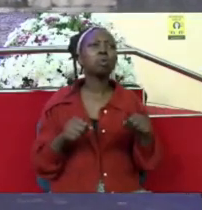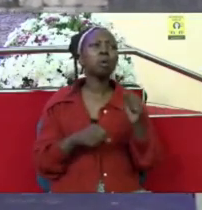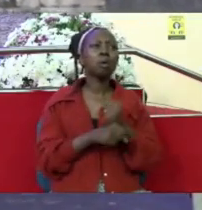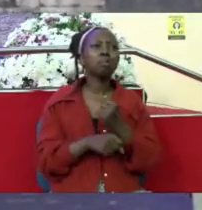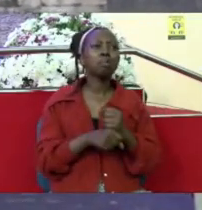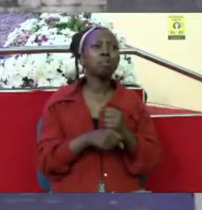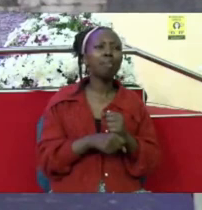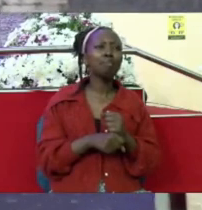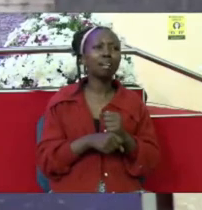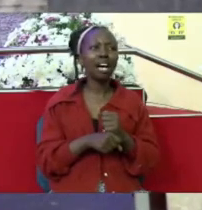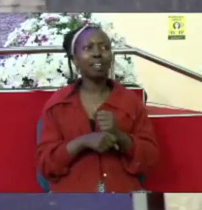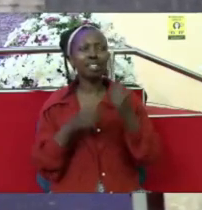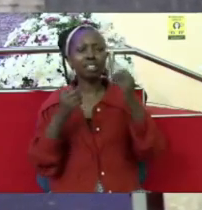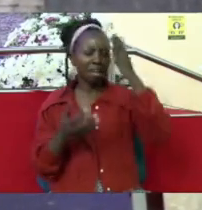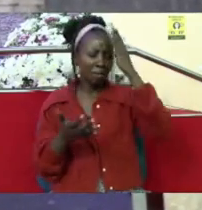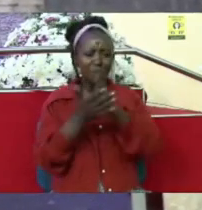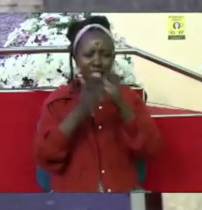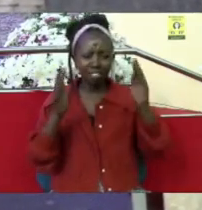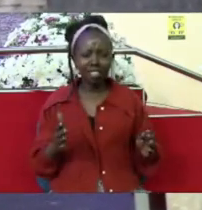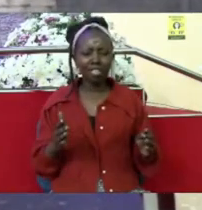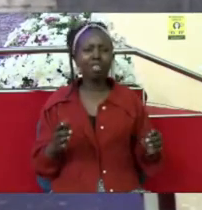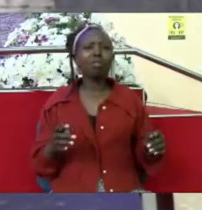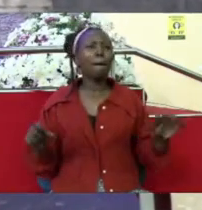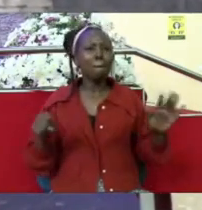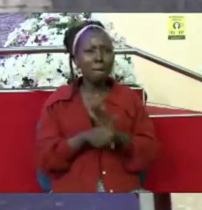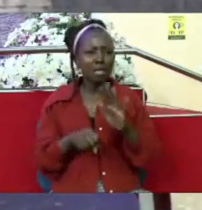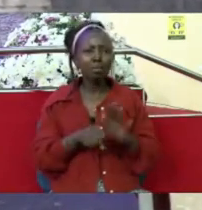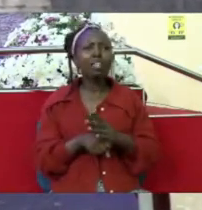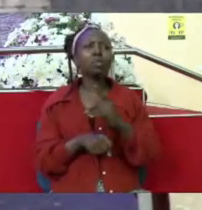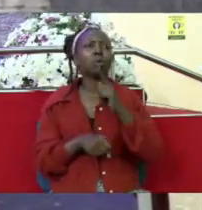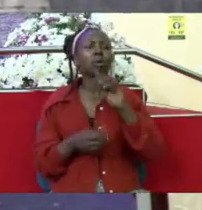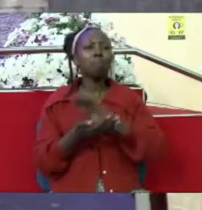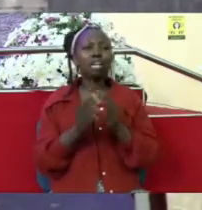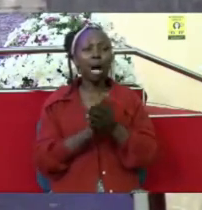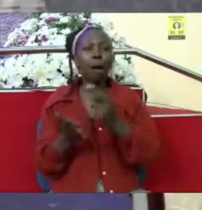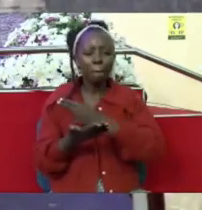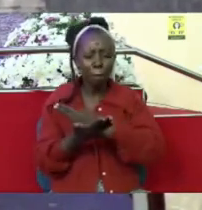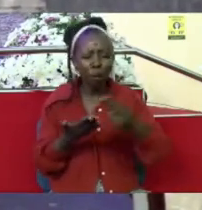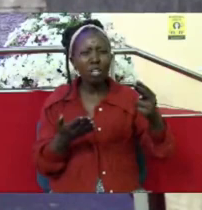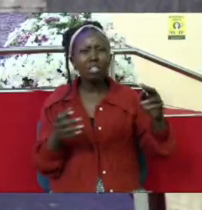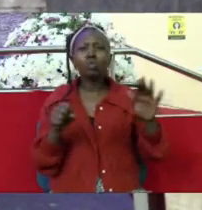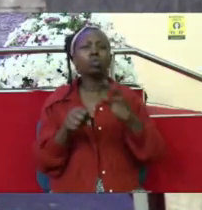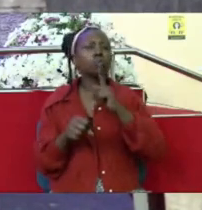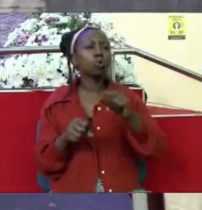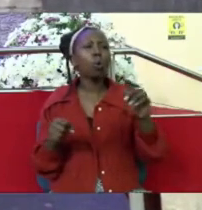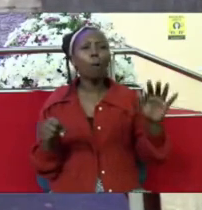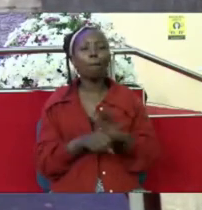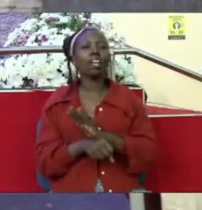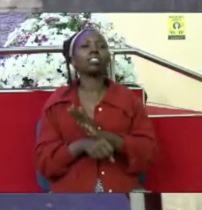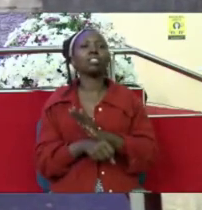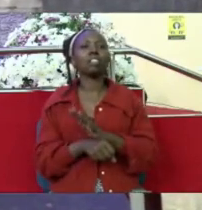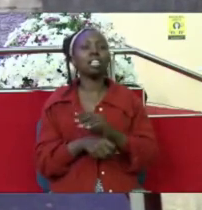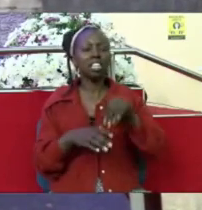churchist. Shida ya kanisa kwamba tunajifanya wa kanisa sana. That you become holy when you enter the gate. Na pia unakuwa mtakatifu unapoingia katika lango. We need to be holy all the time.